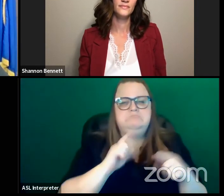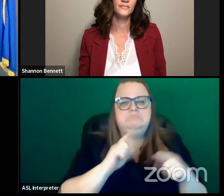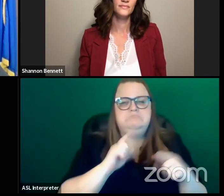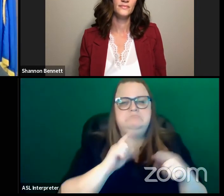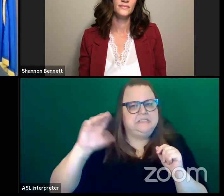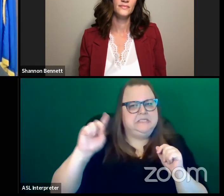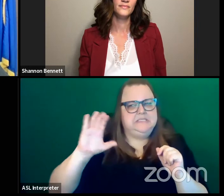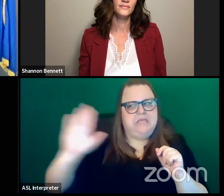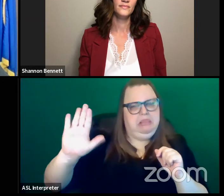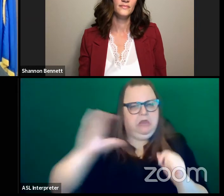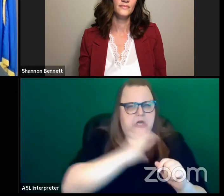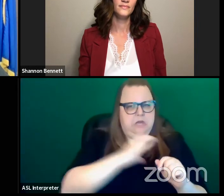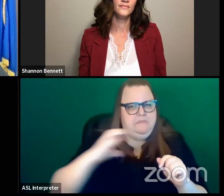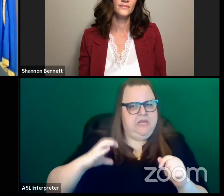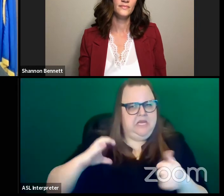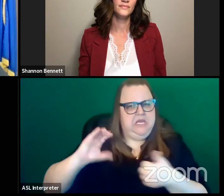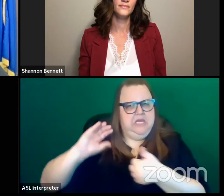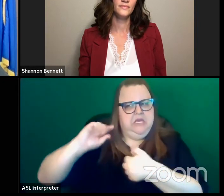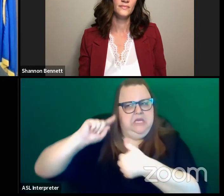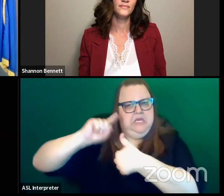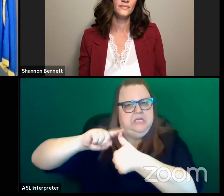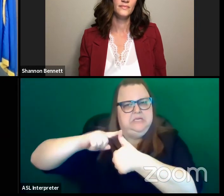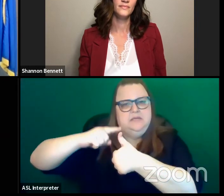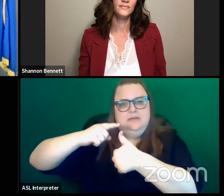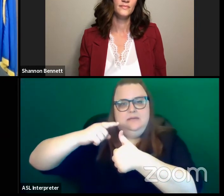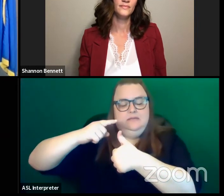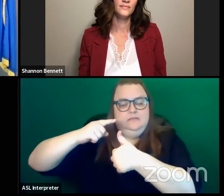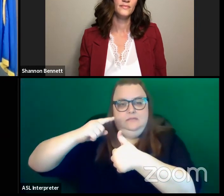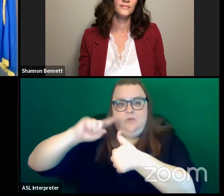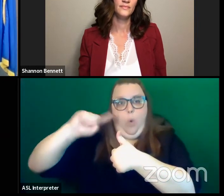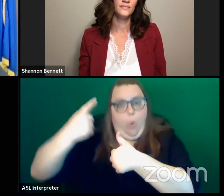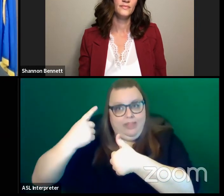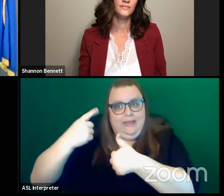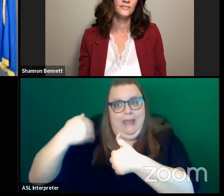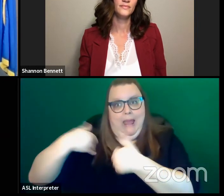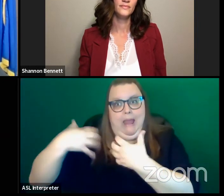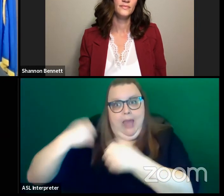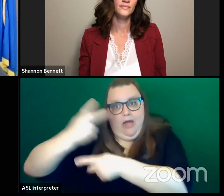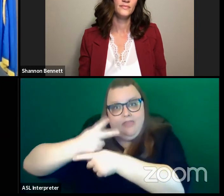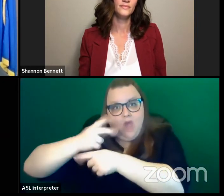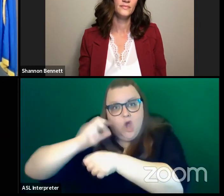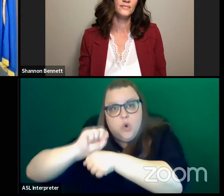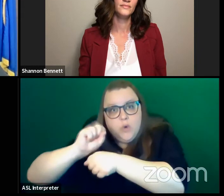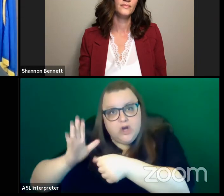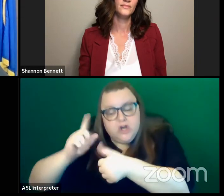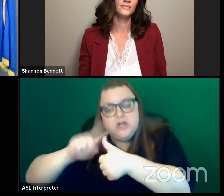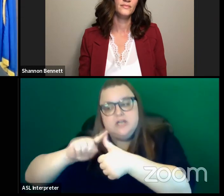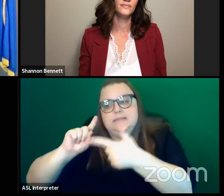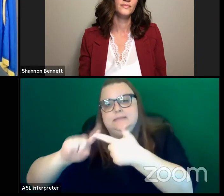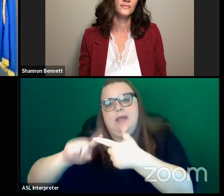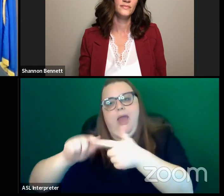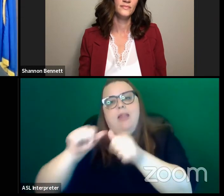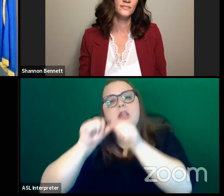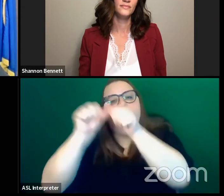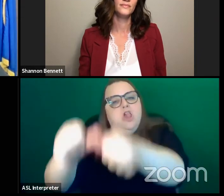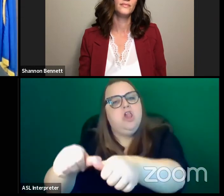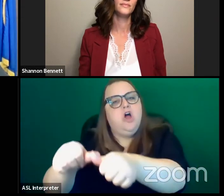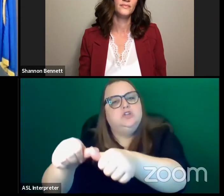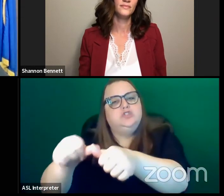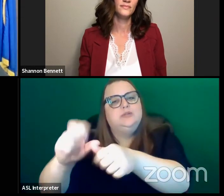committee put in their Tier 1, as I understood it, just healthcare workers and long-term care